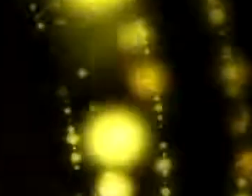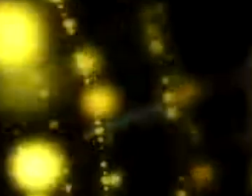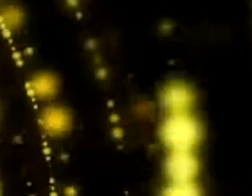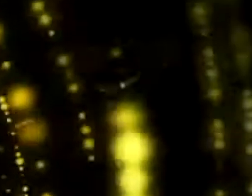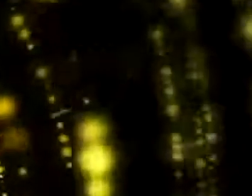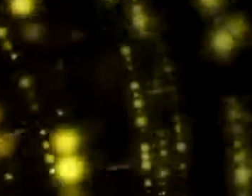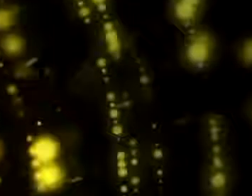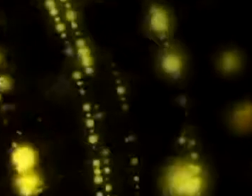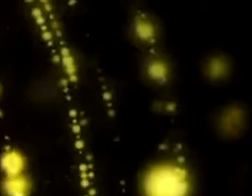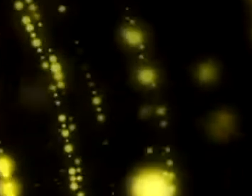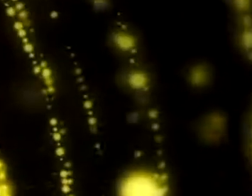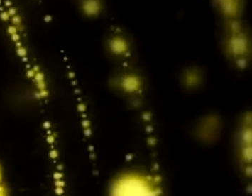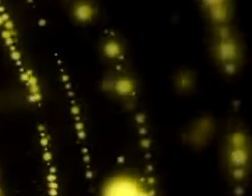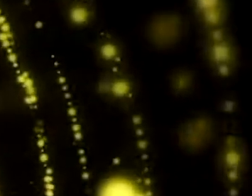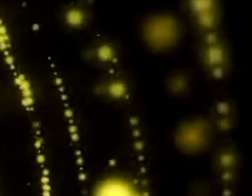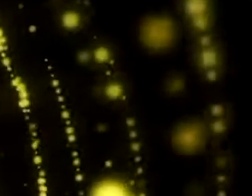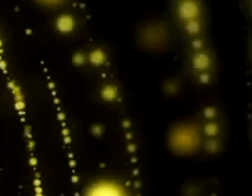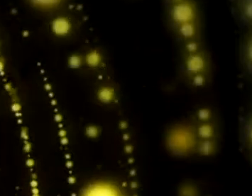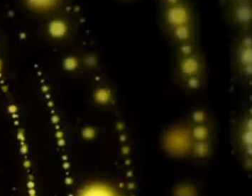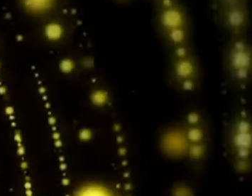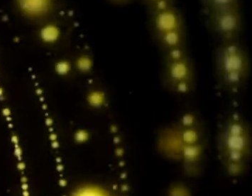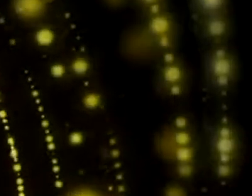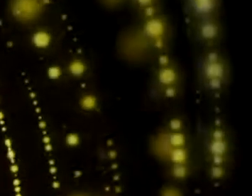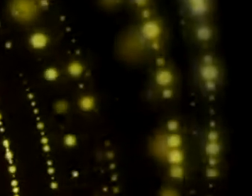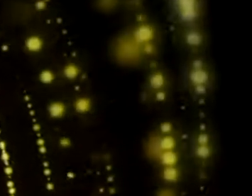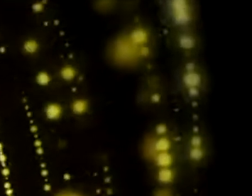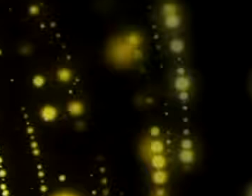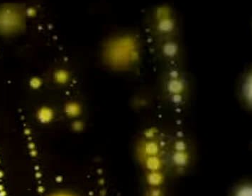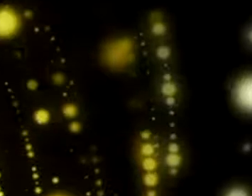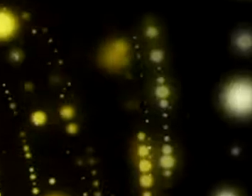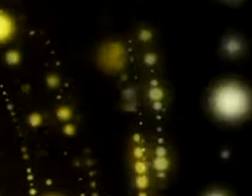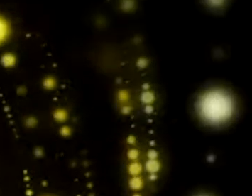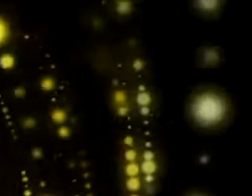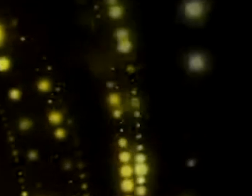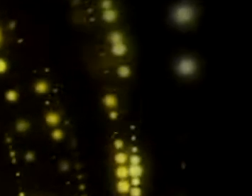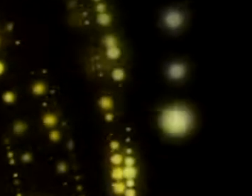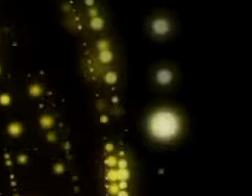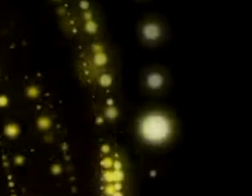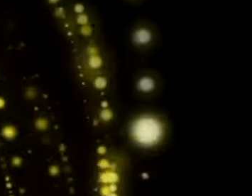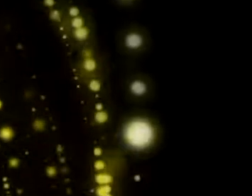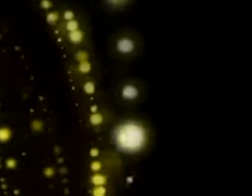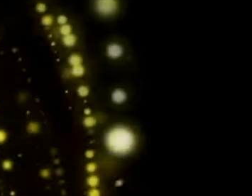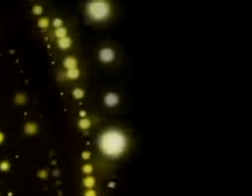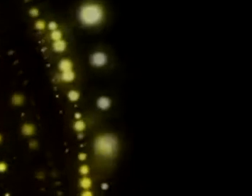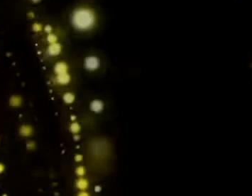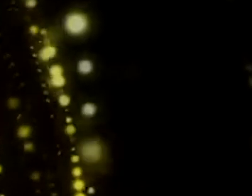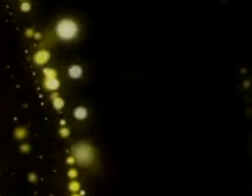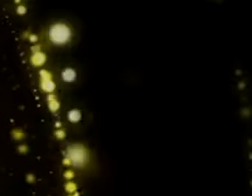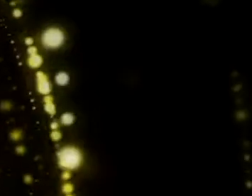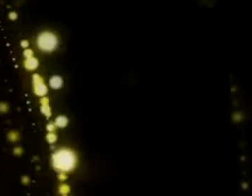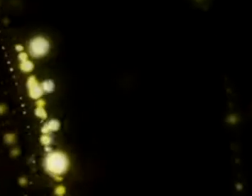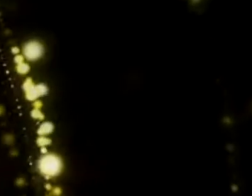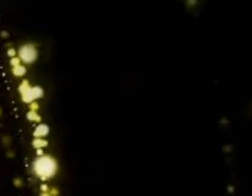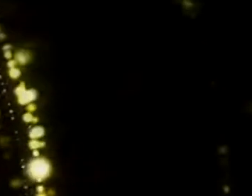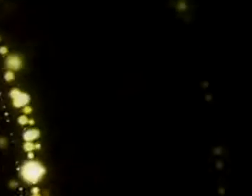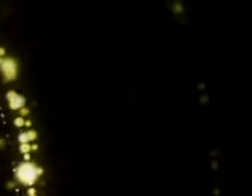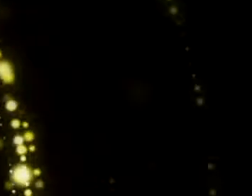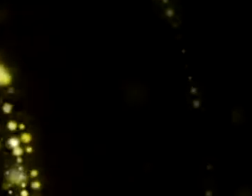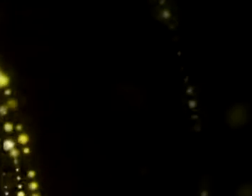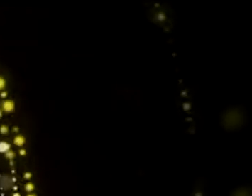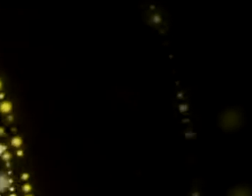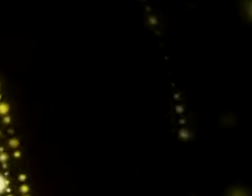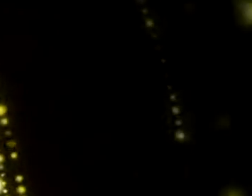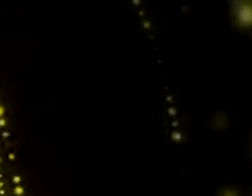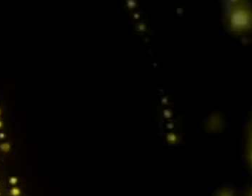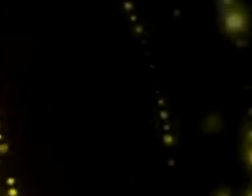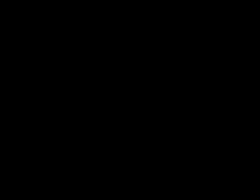Yes. In the environment that we have to message, would it take into consideration